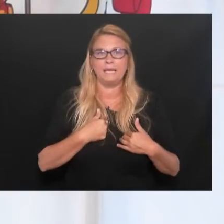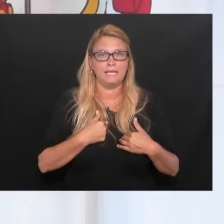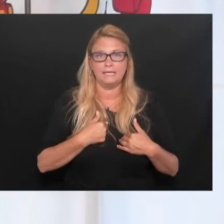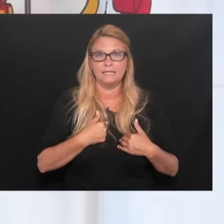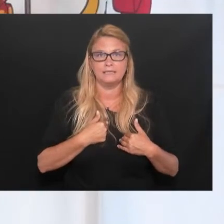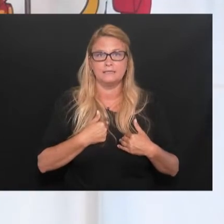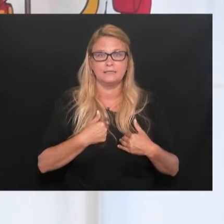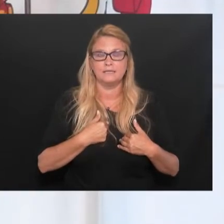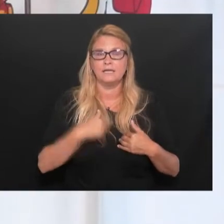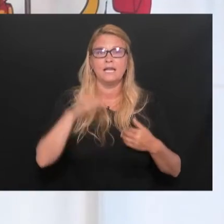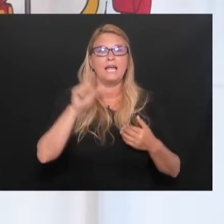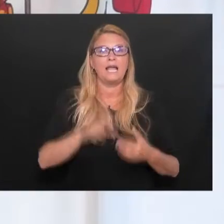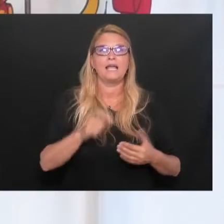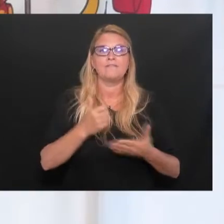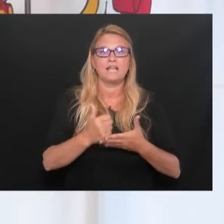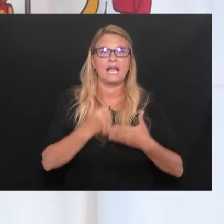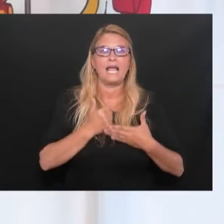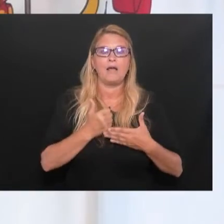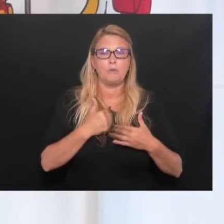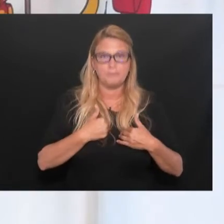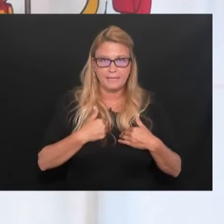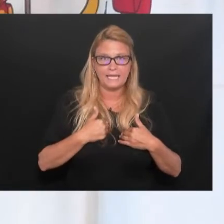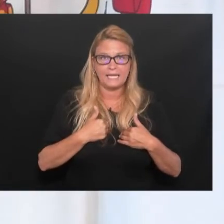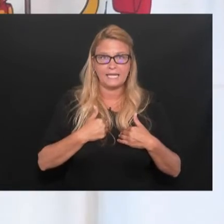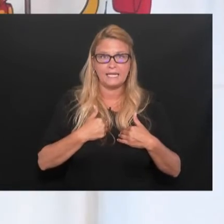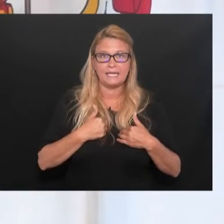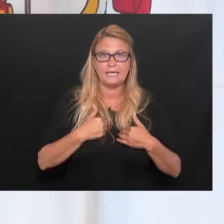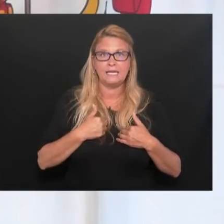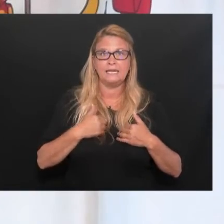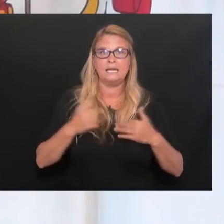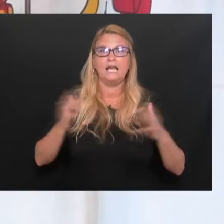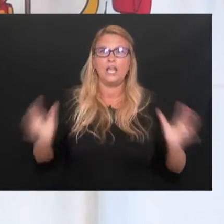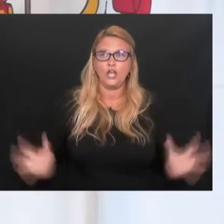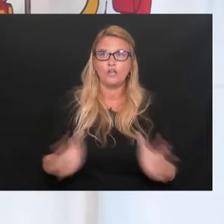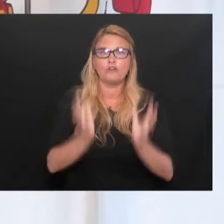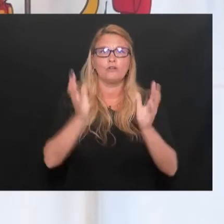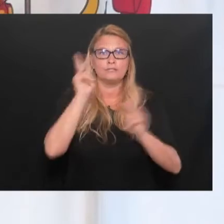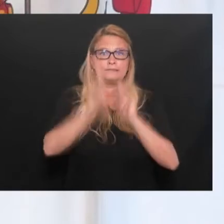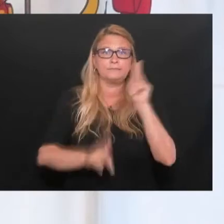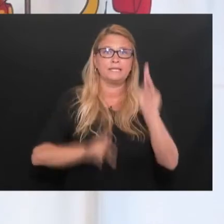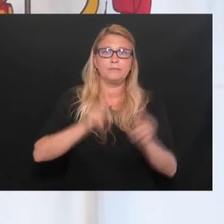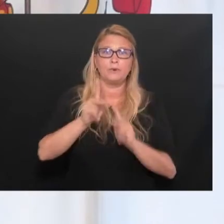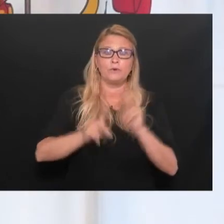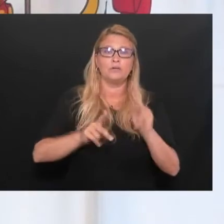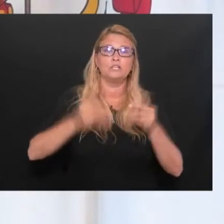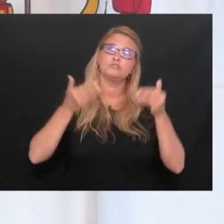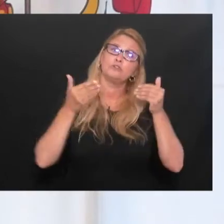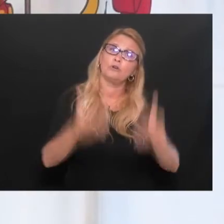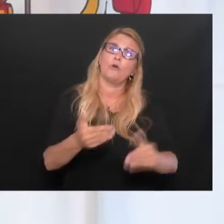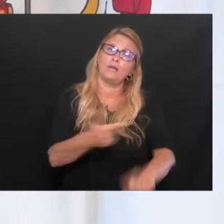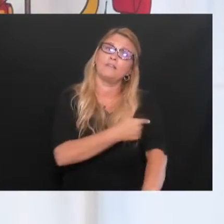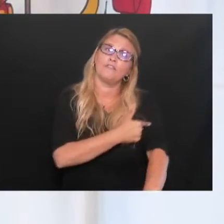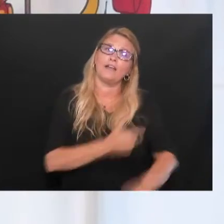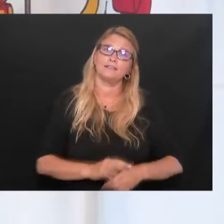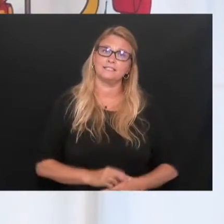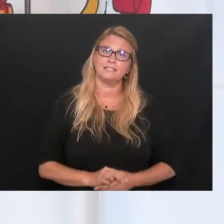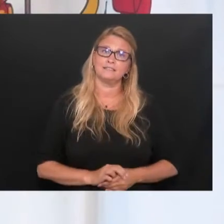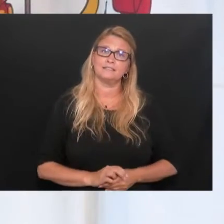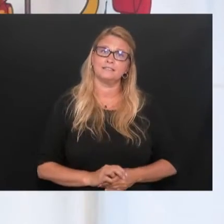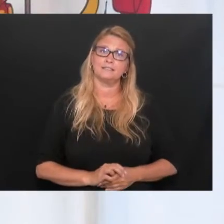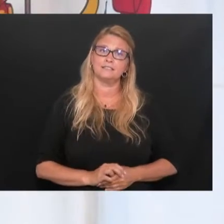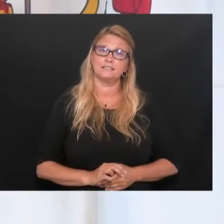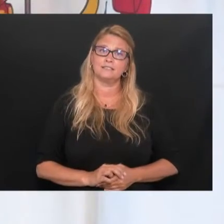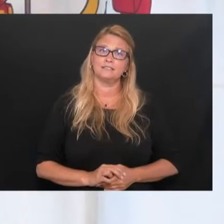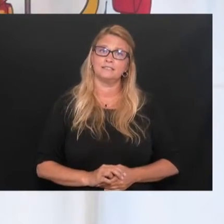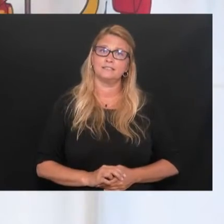me. You got to help me convince everybody, every single one of those people, to go get vaccinated. Get in the baby